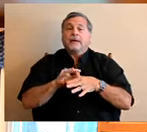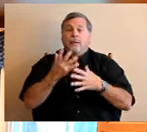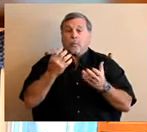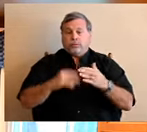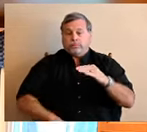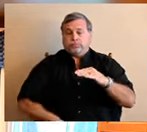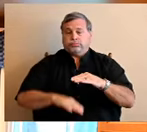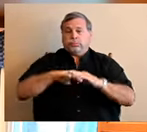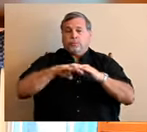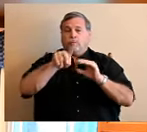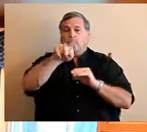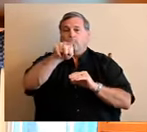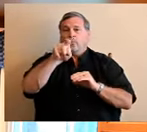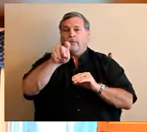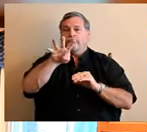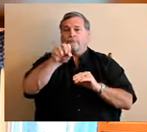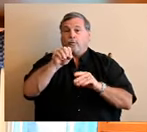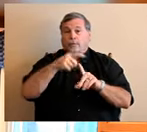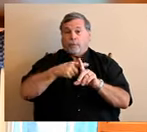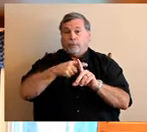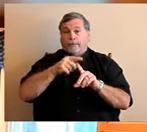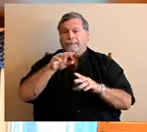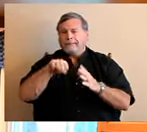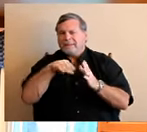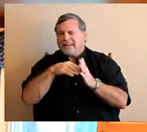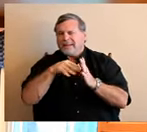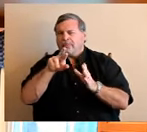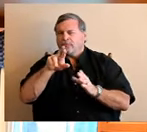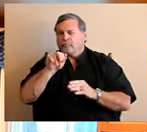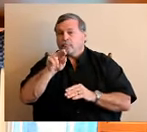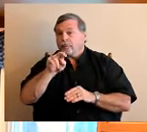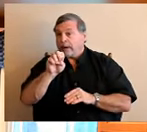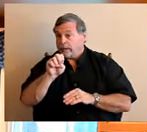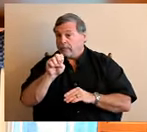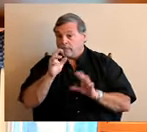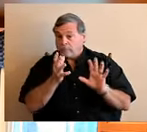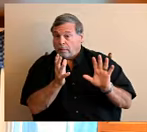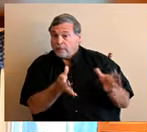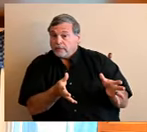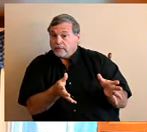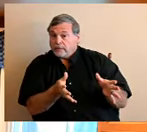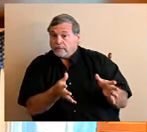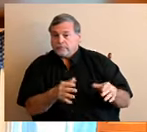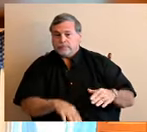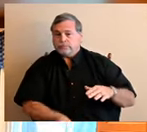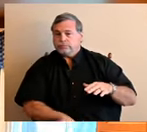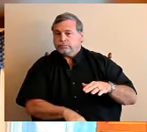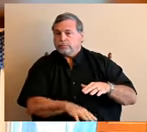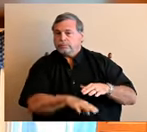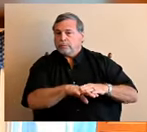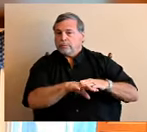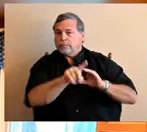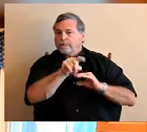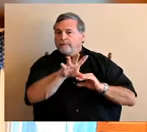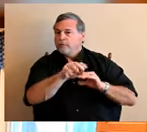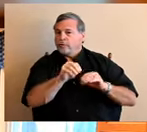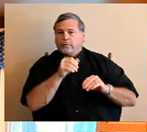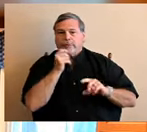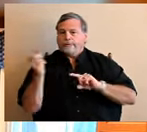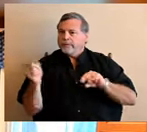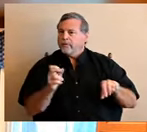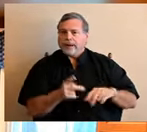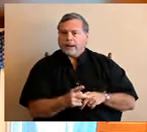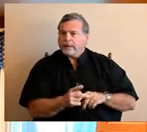get to 140 degrees, a medium rare. Well, you just leave it. When it hits 140 degrees, you don't even have to be